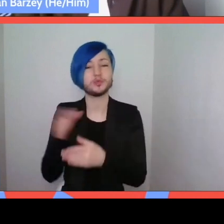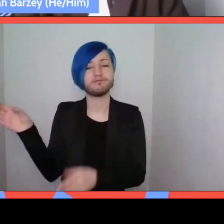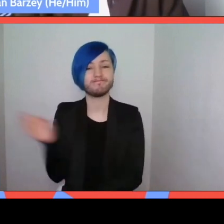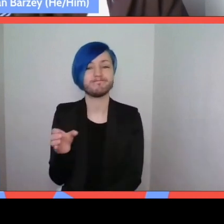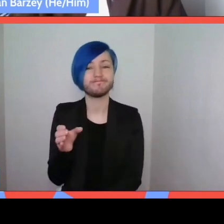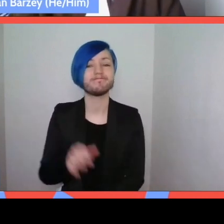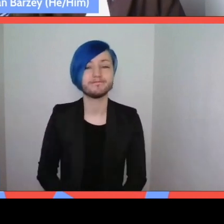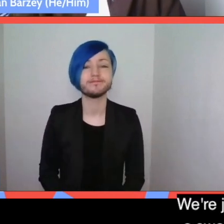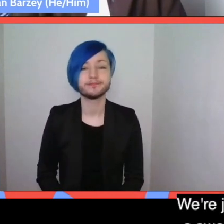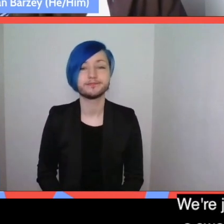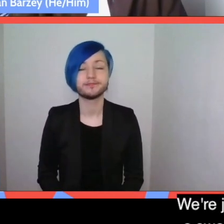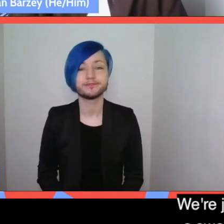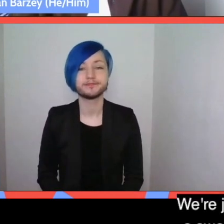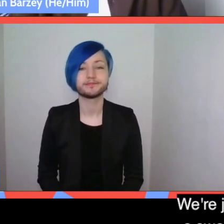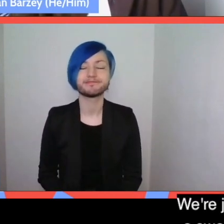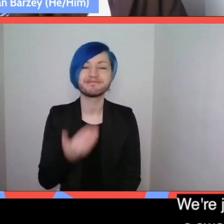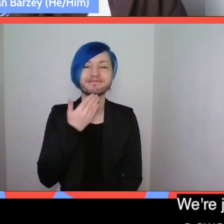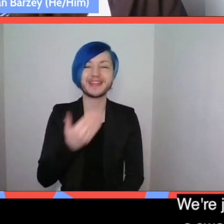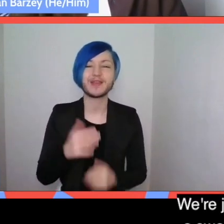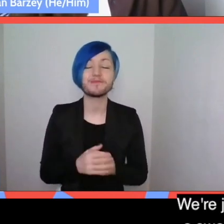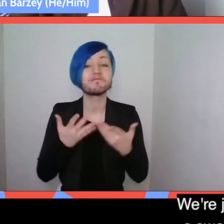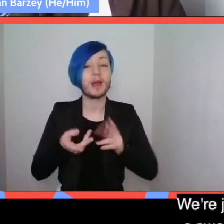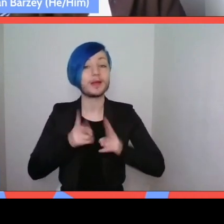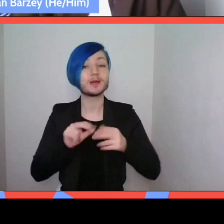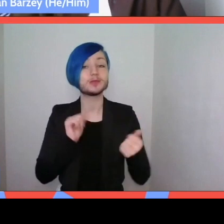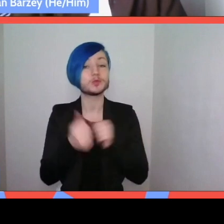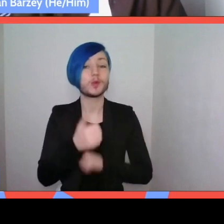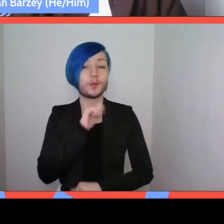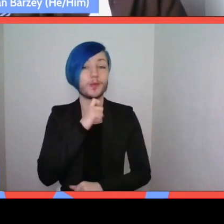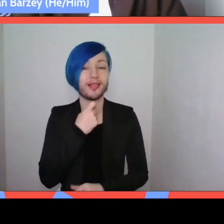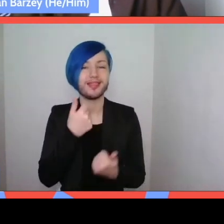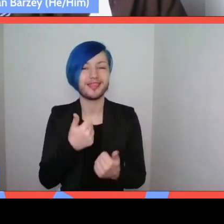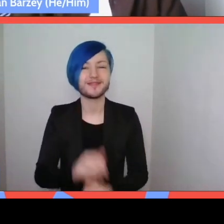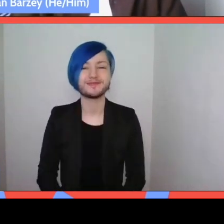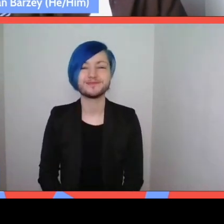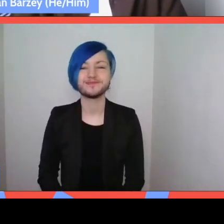Thank you. We're just going to have a swap of interpreters.